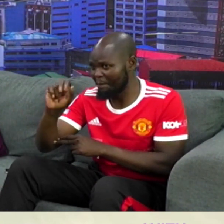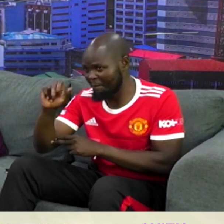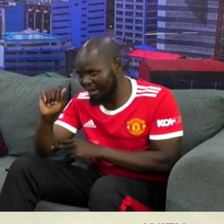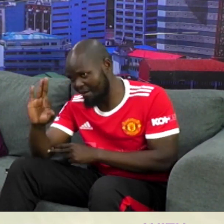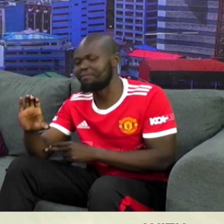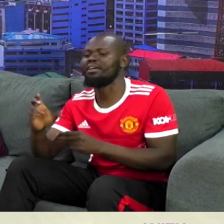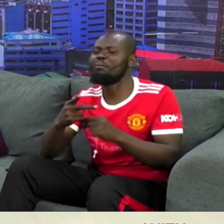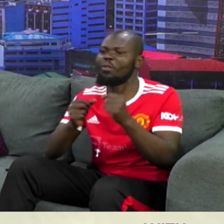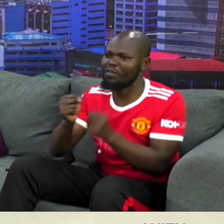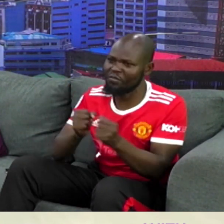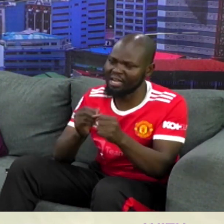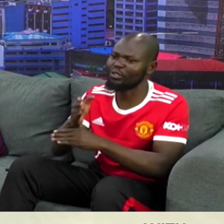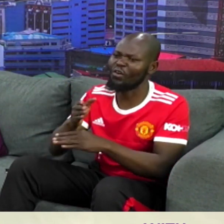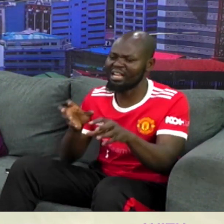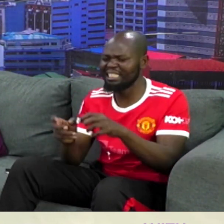Shabana.